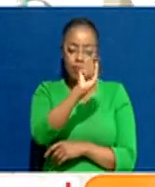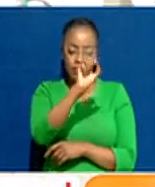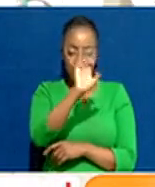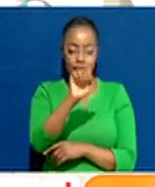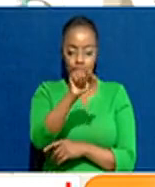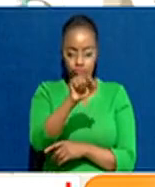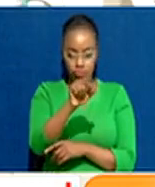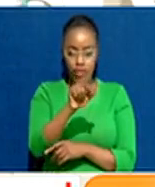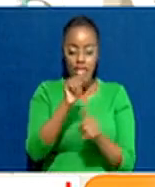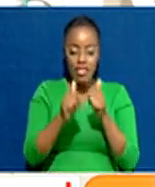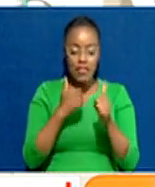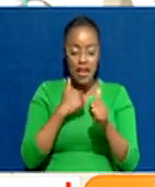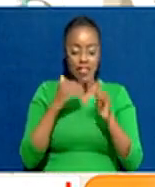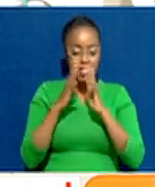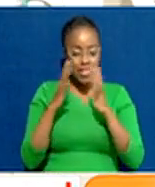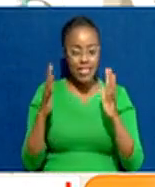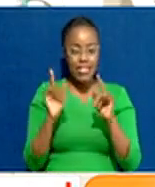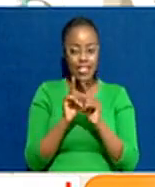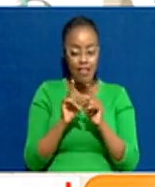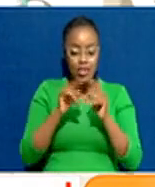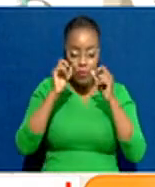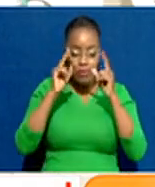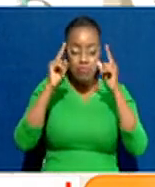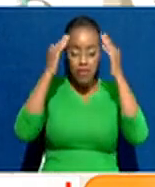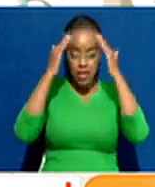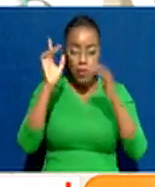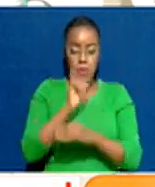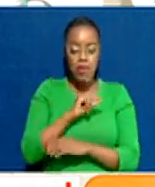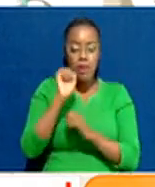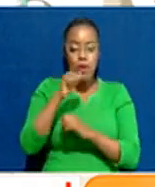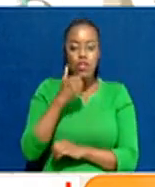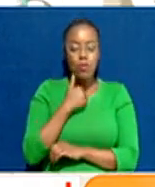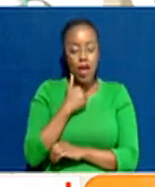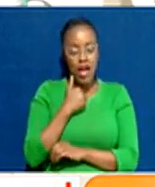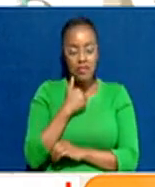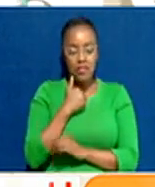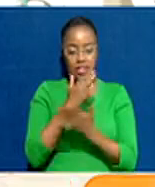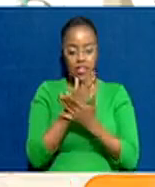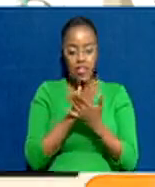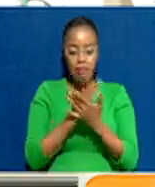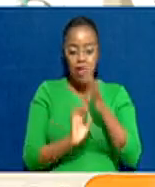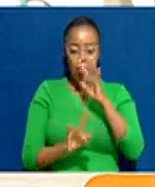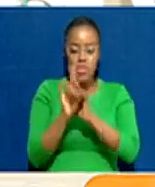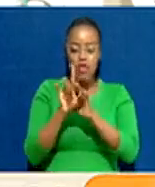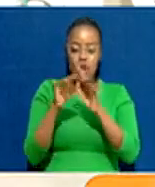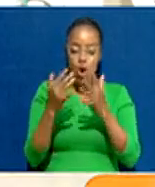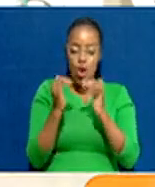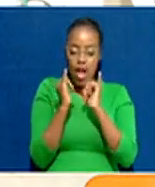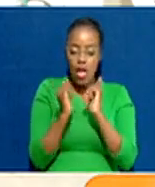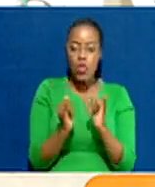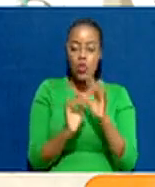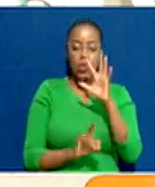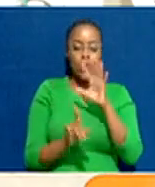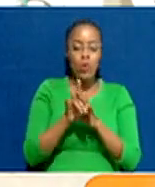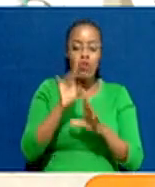also great to keep alive to the fact that there could be some resurgence or reintroduction of